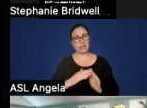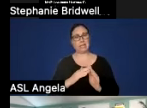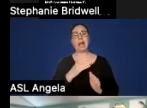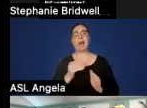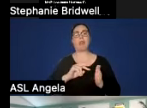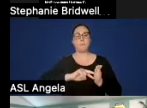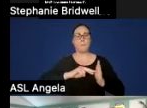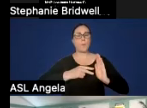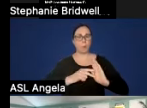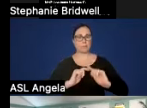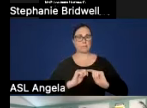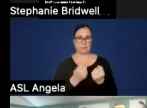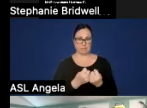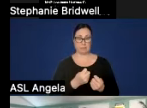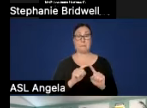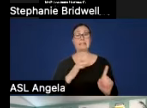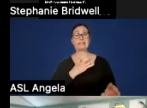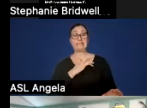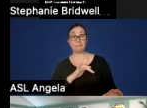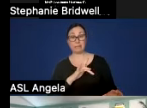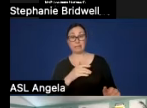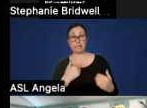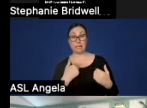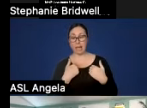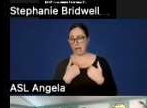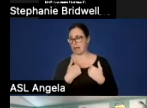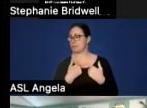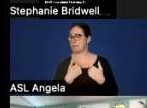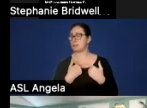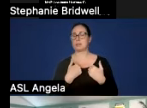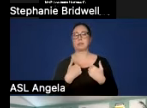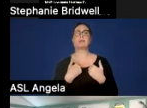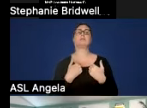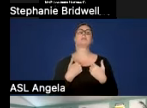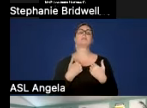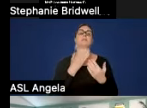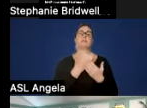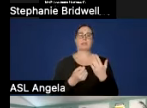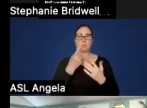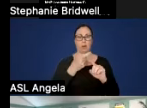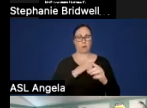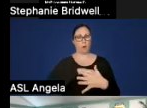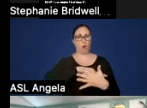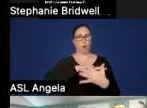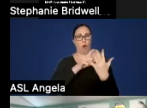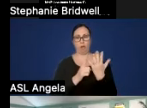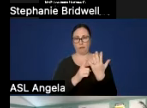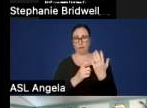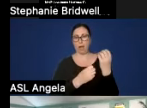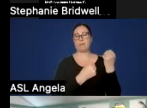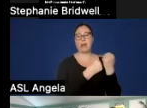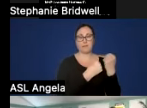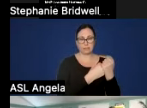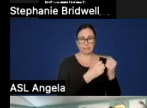Typically, it's going to have it's going to have someone from all five: advocacy, law